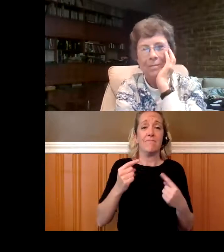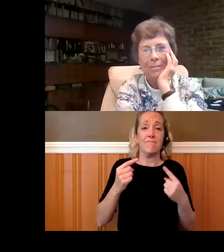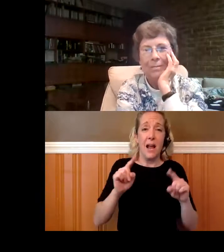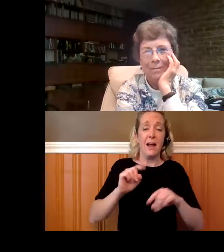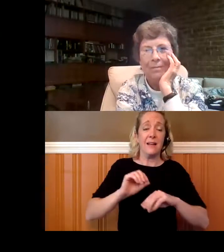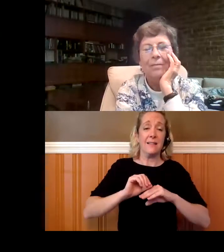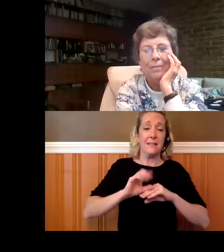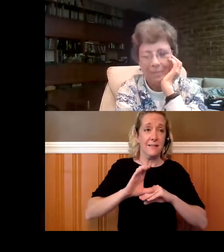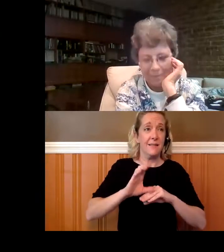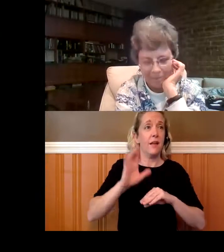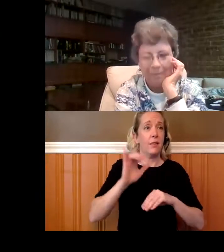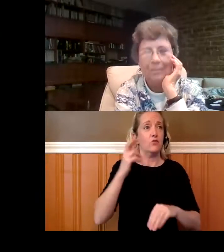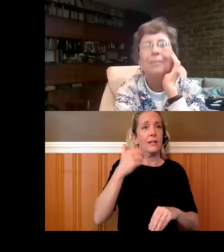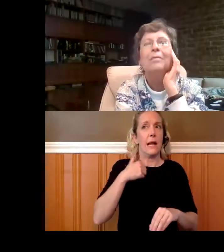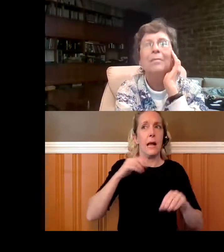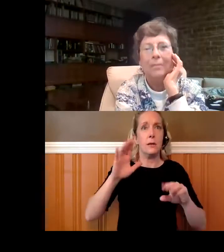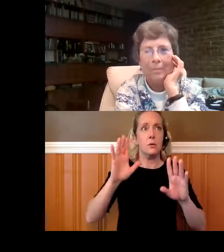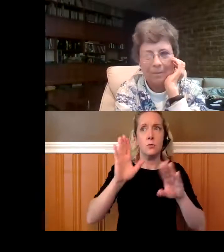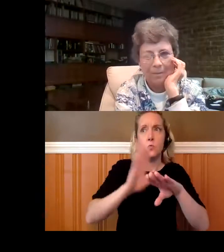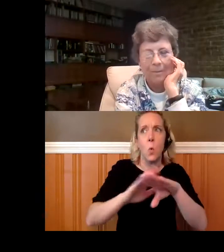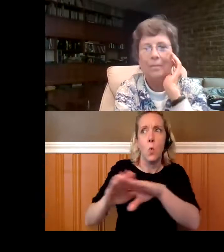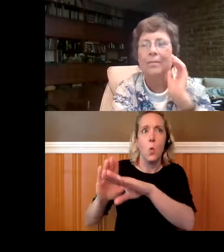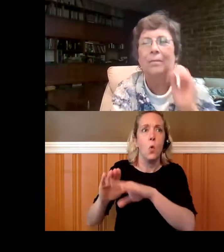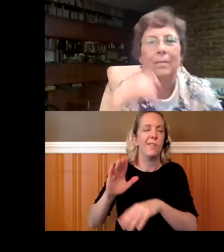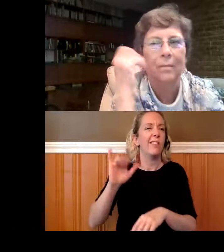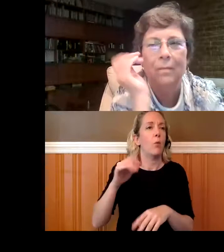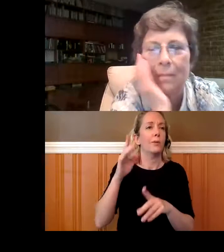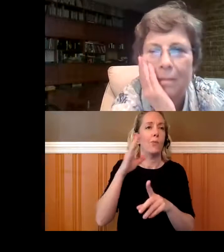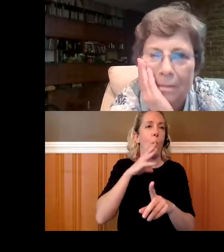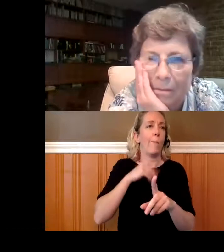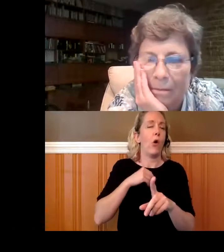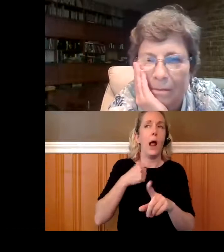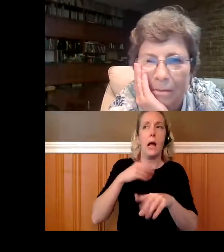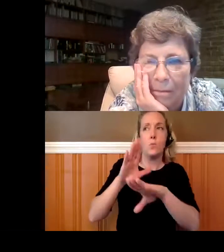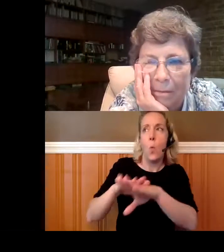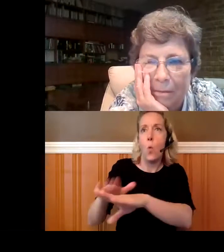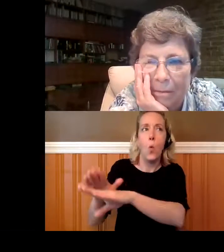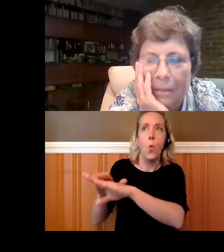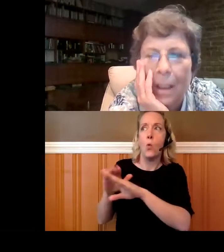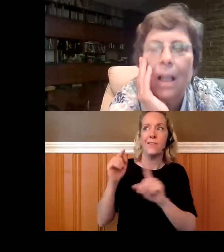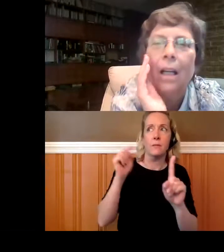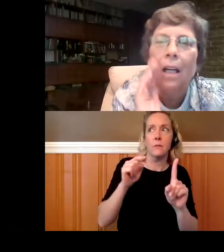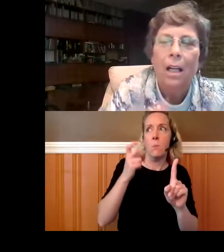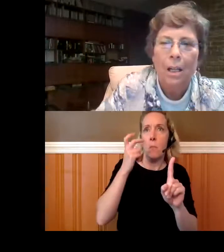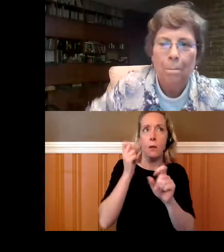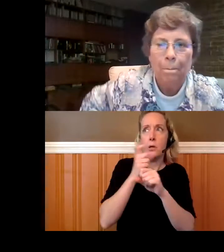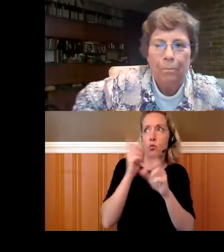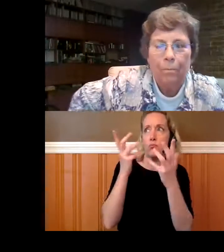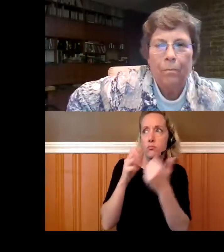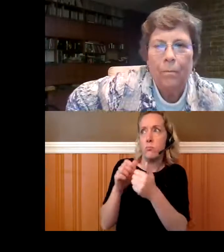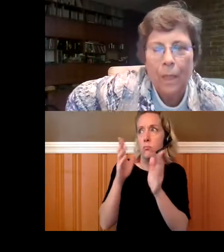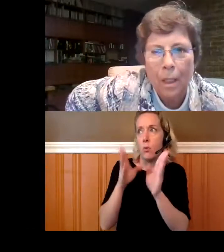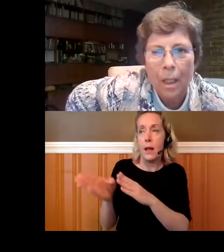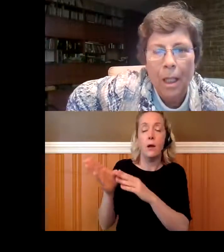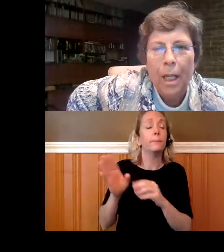know it's okay to ask for help, because he would. And so that's the reason I structured it so much, Karen,